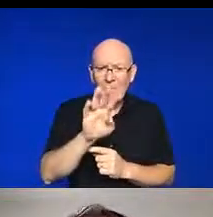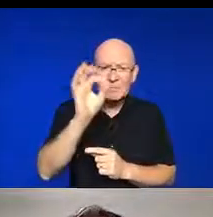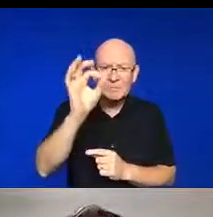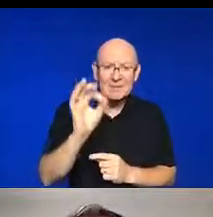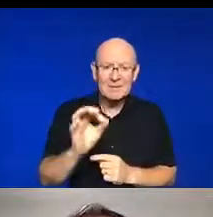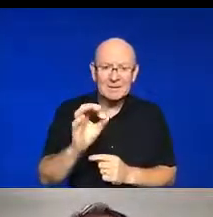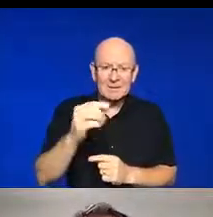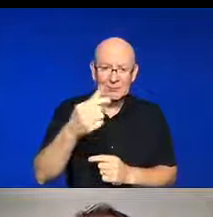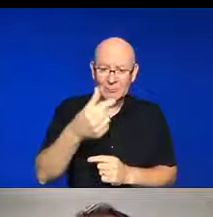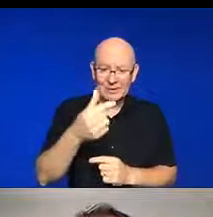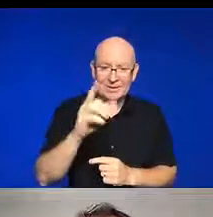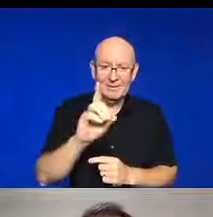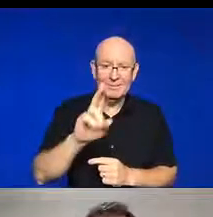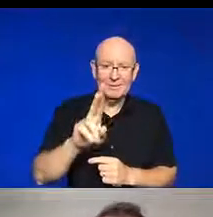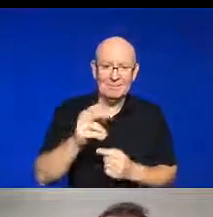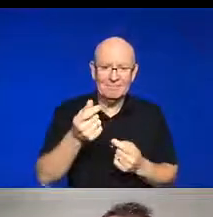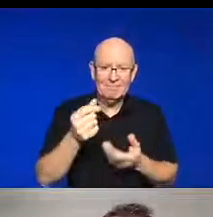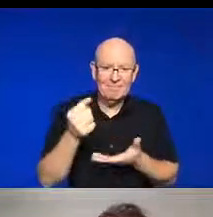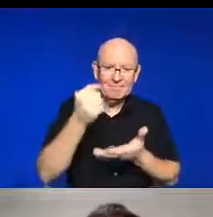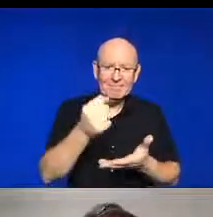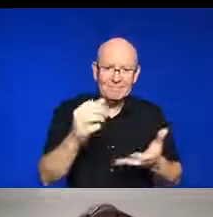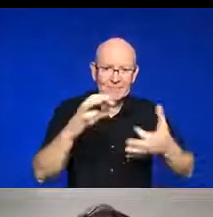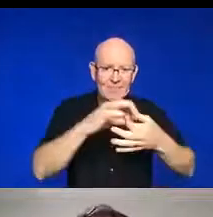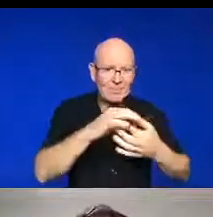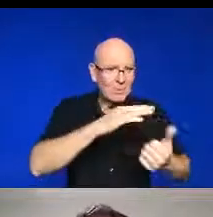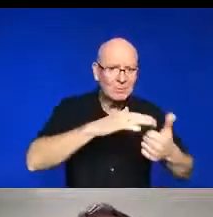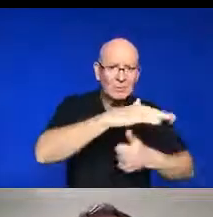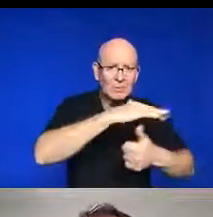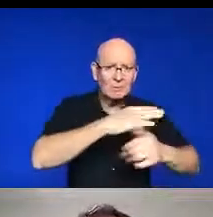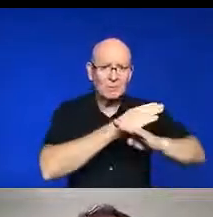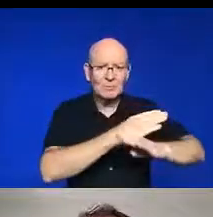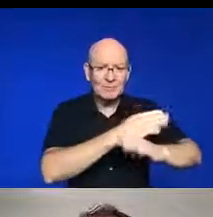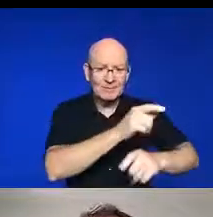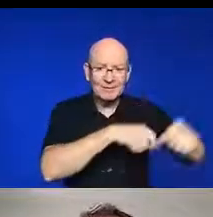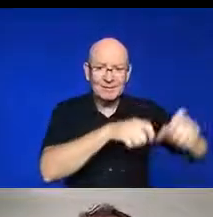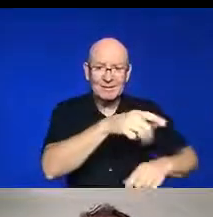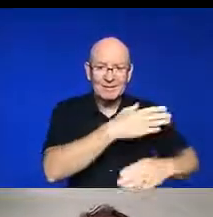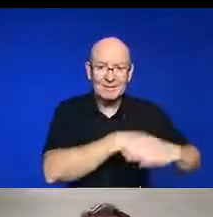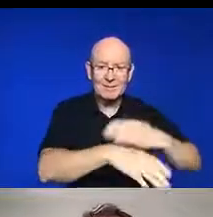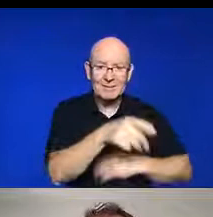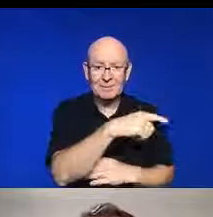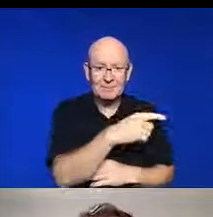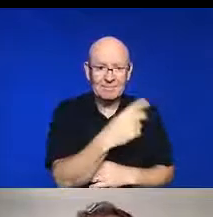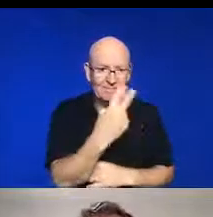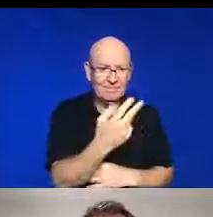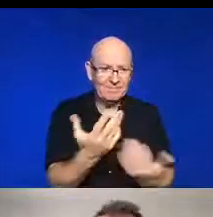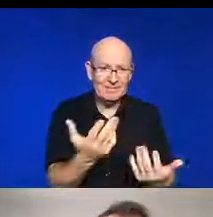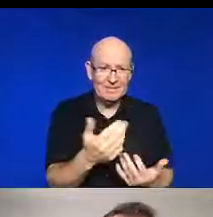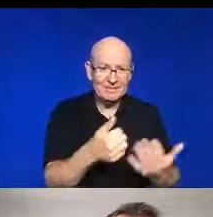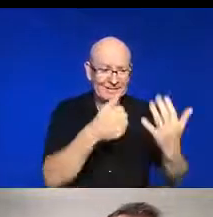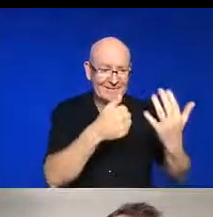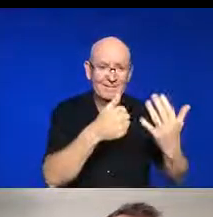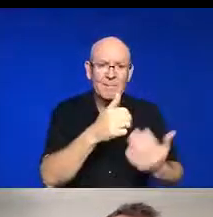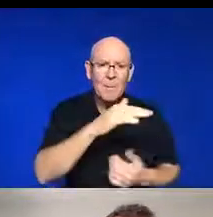weeks ago, we issued a first overview of the response, social protection response specific for persons